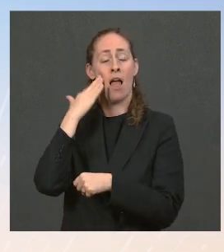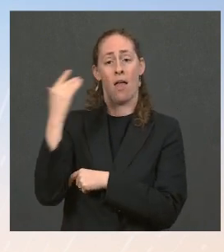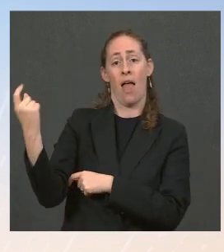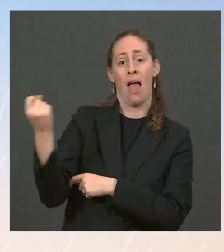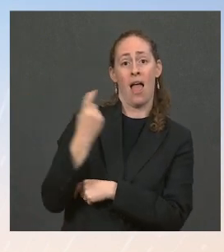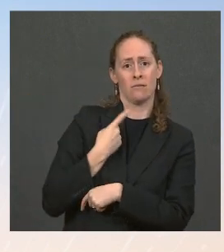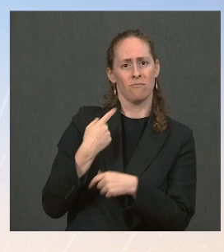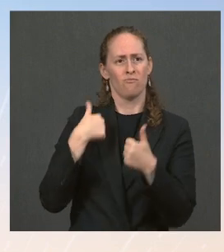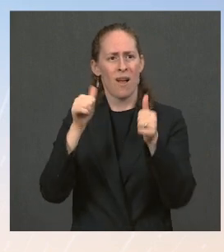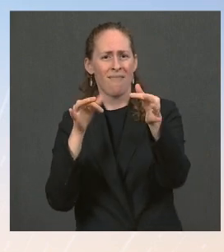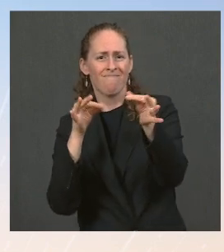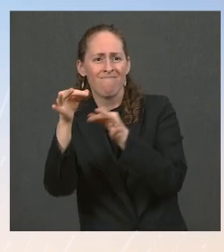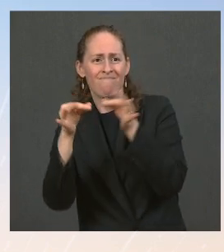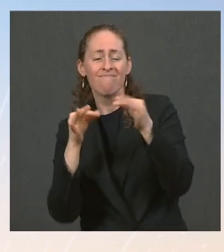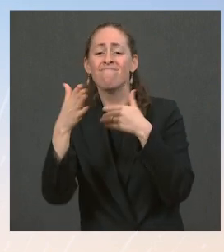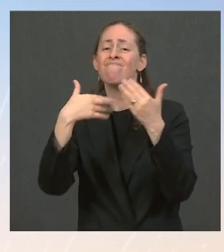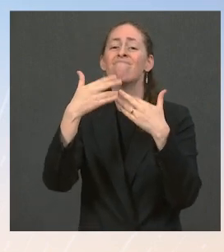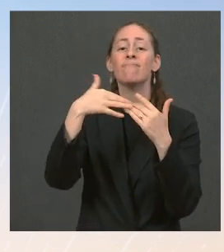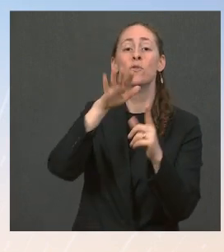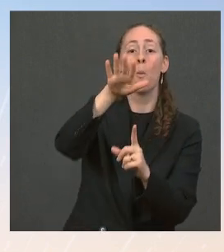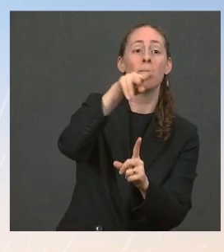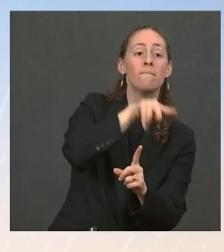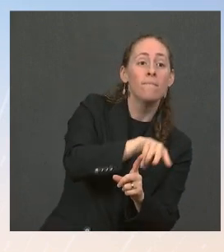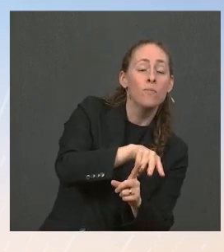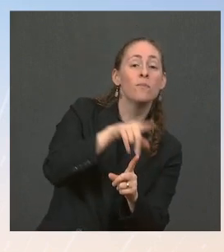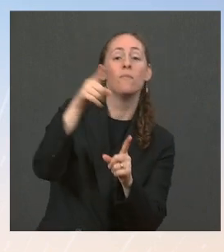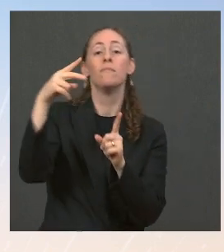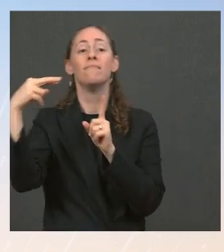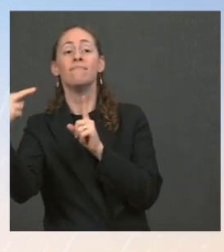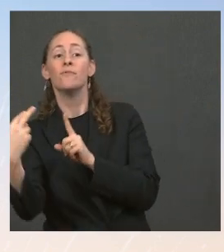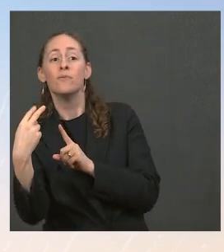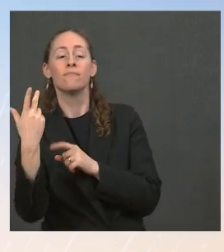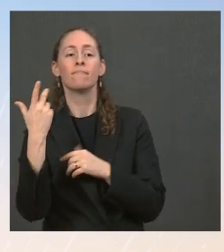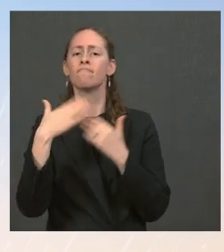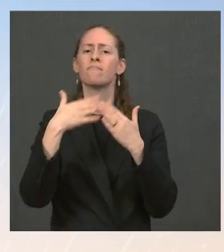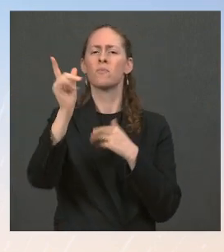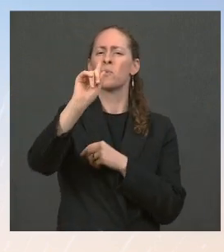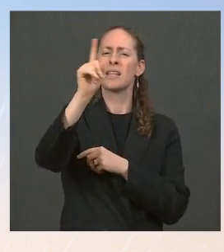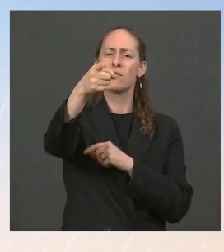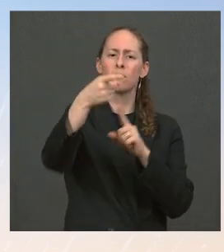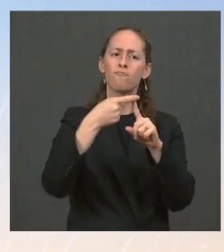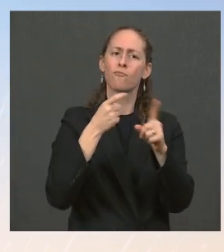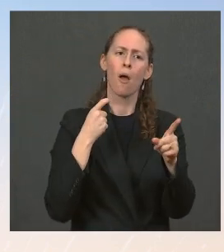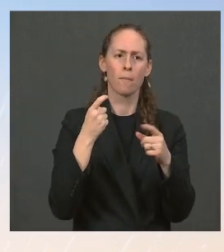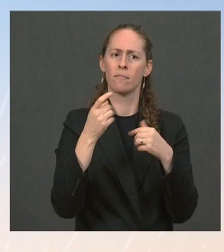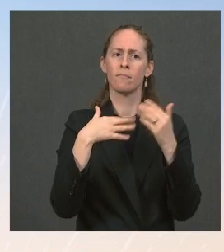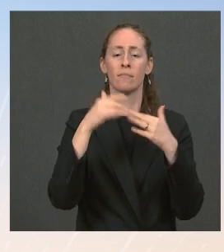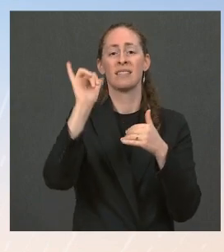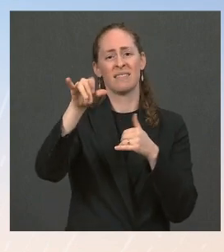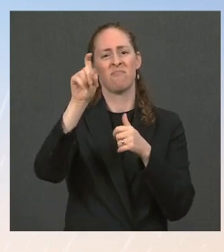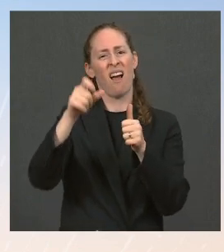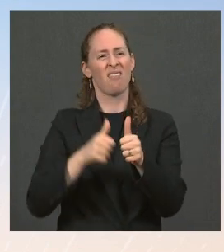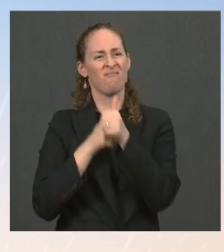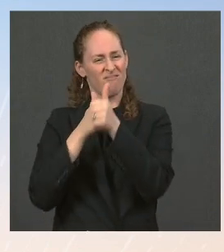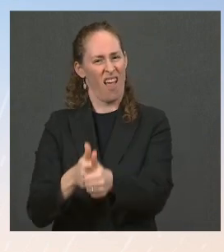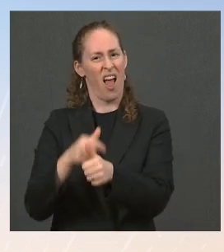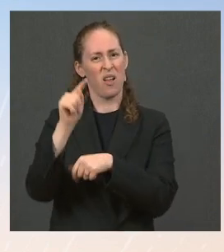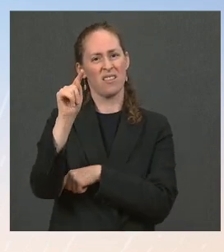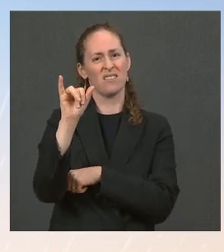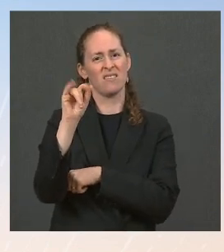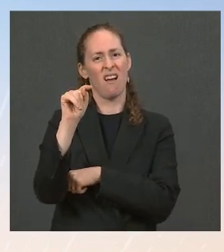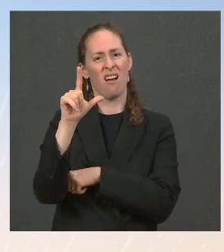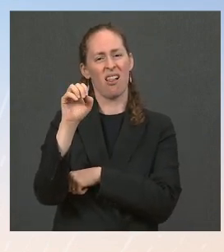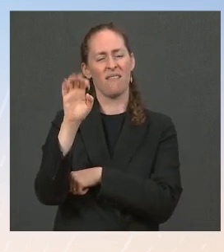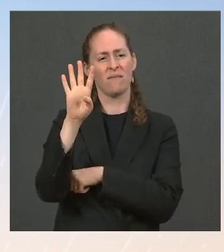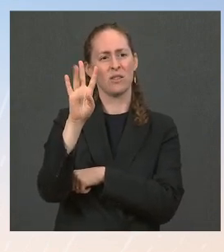coming from, if you are irregularly migrating, we are still applying Title 42 because we are in the middle of a public health crisis.